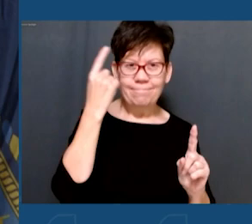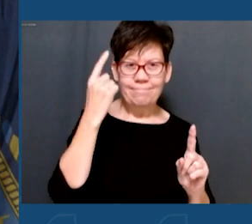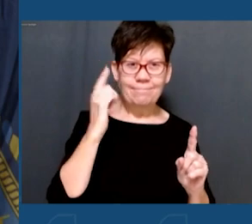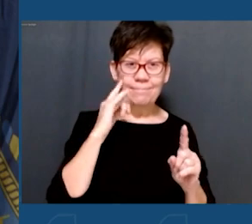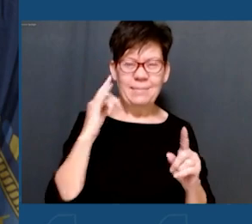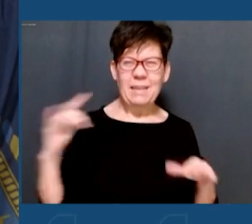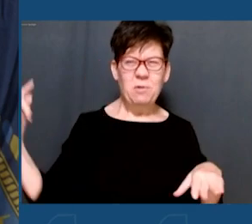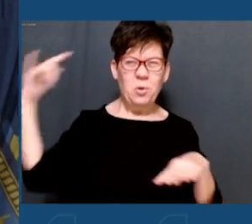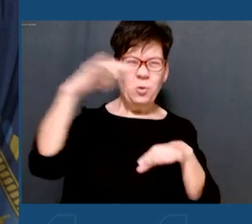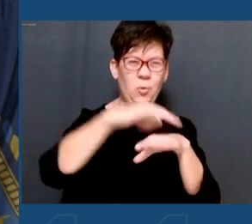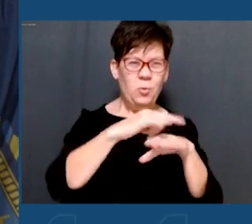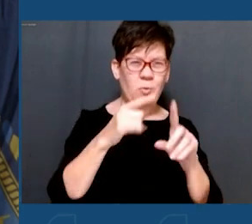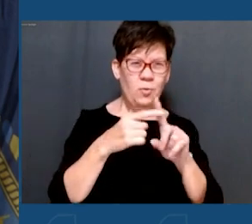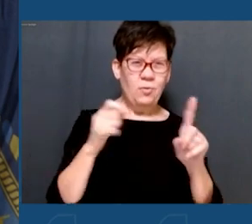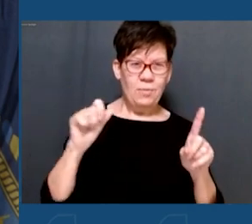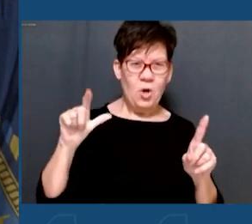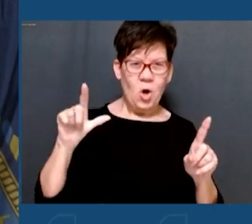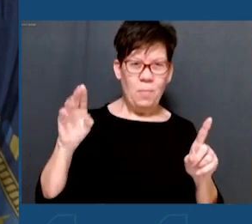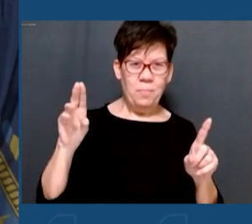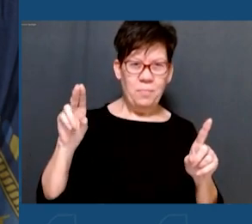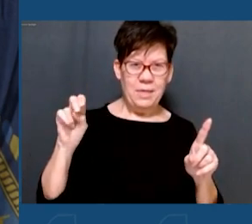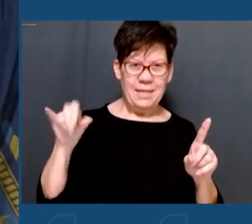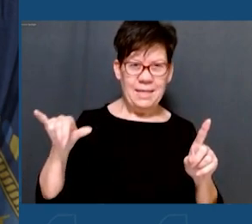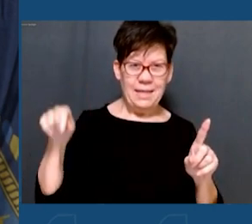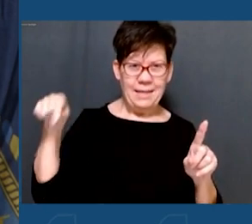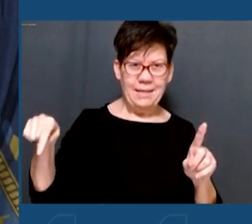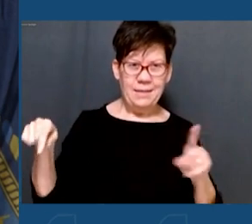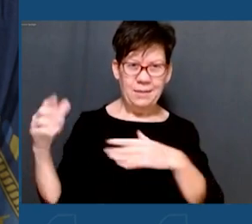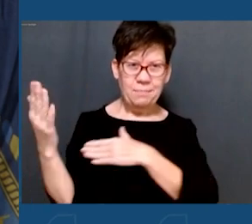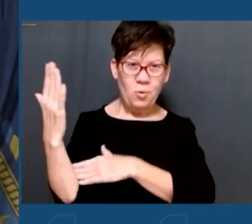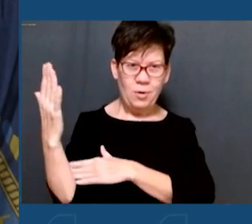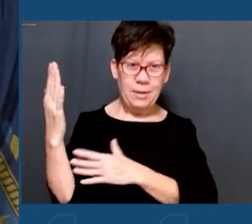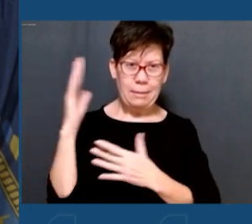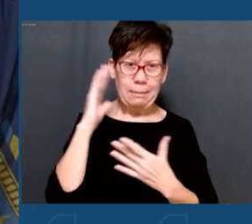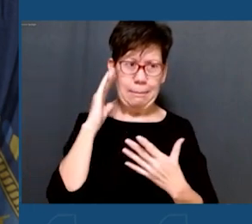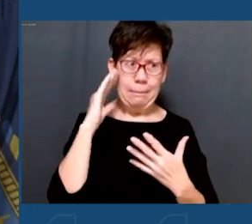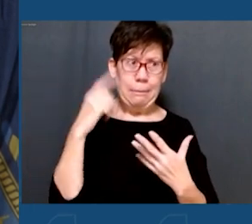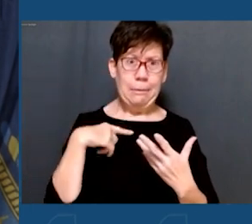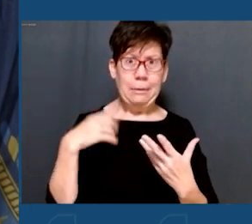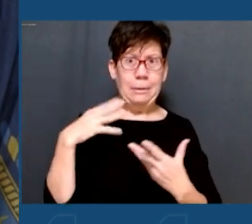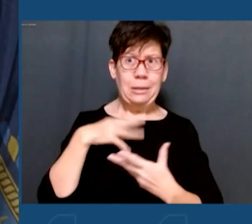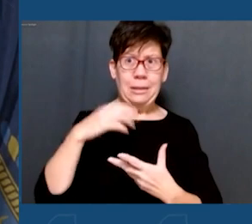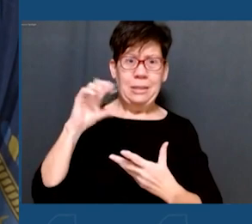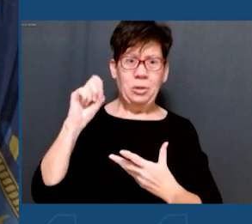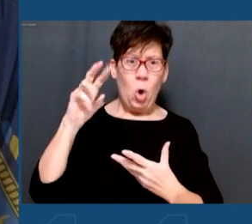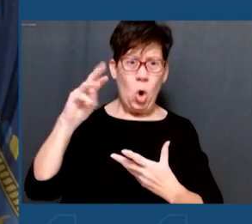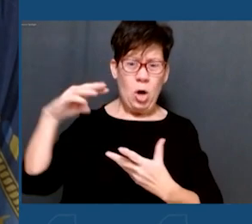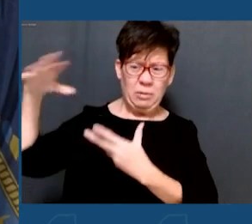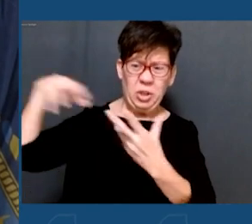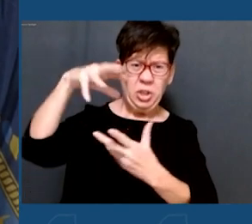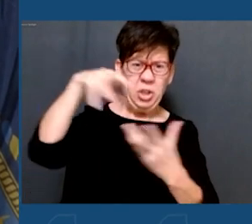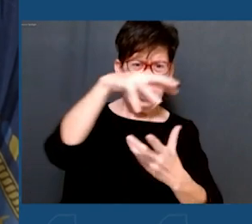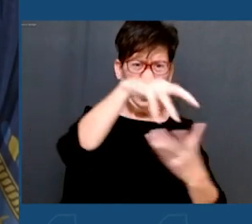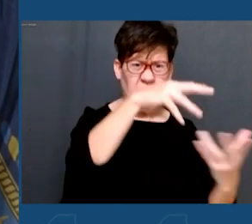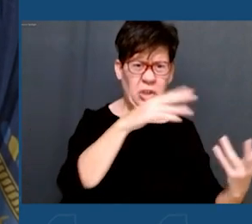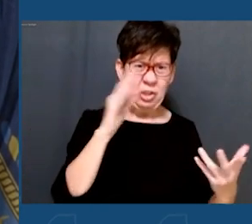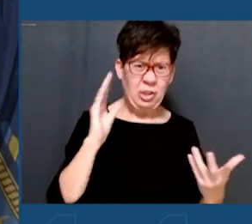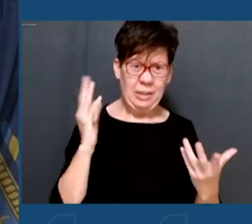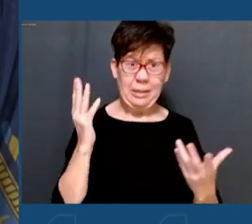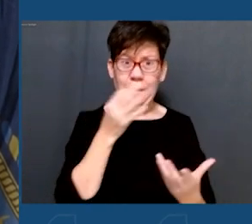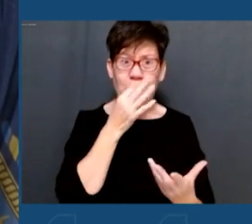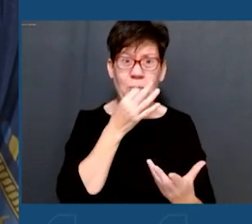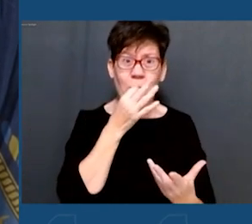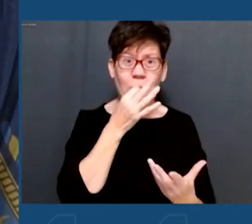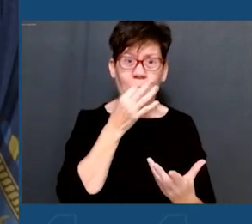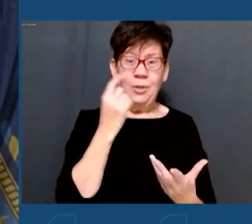morning with an impending epic storm, one for the ages, as one of our favorite Western New Yorkers, at least for